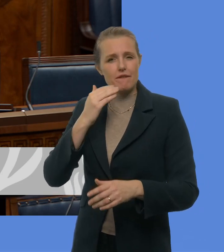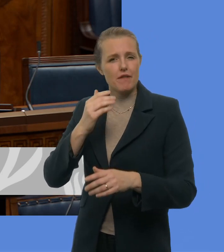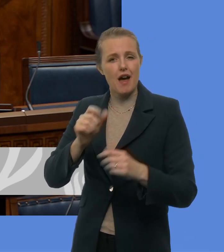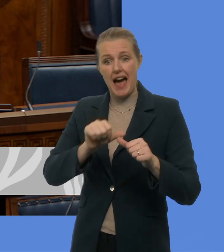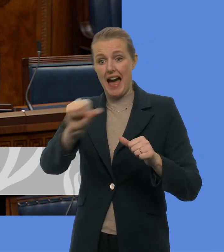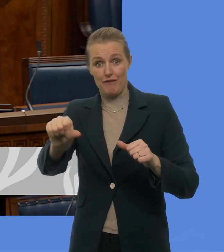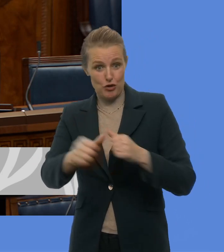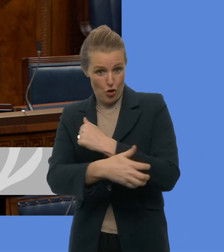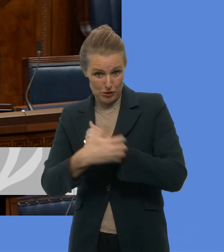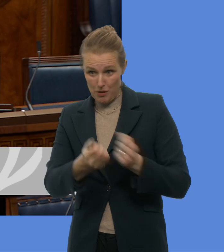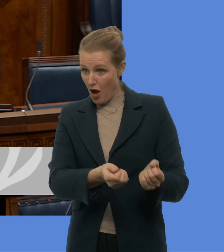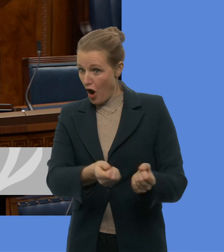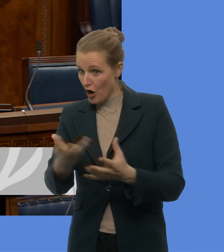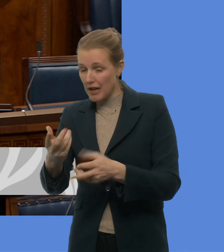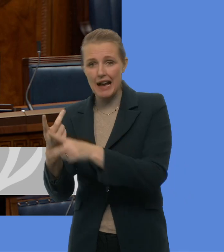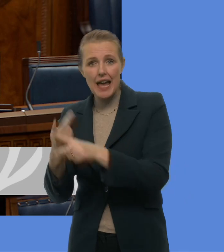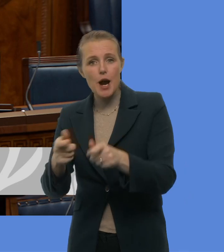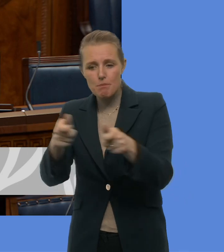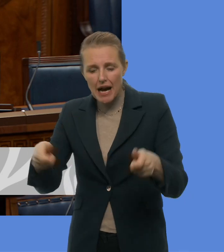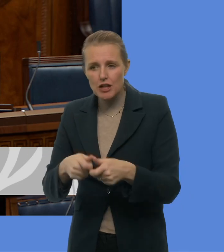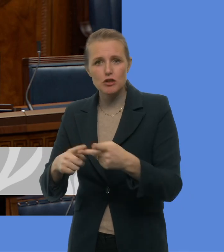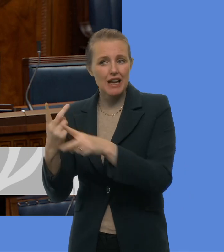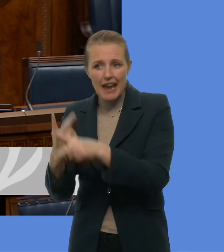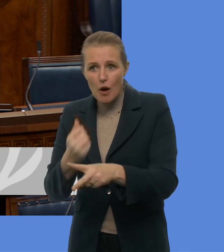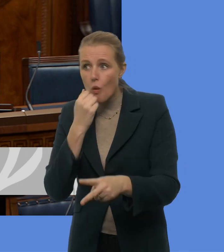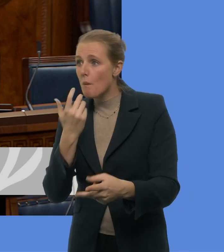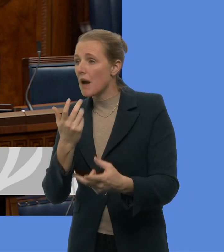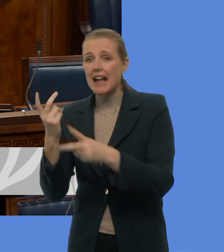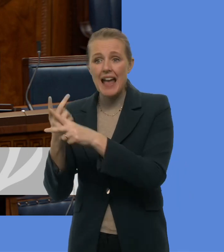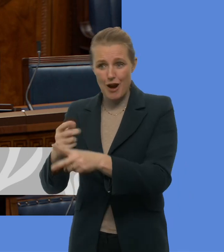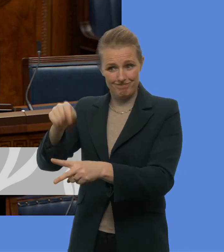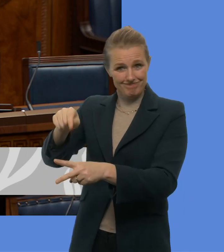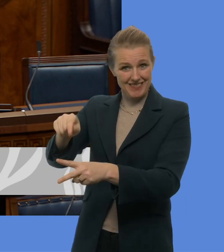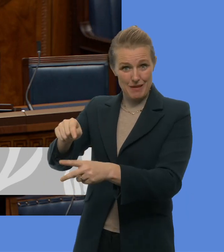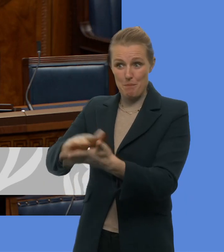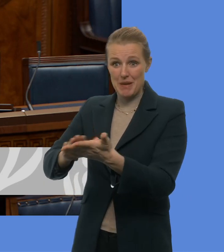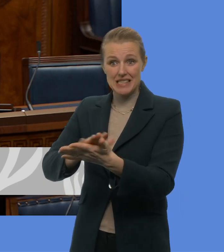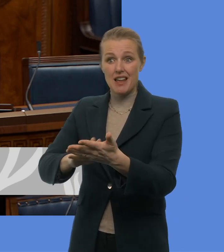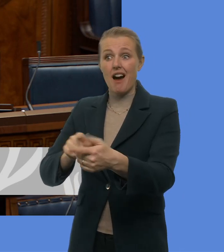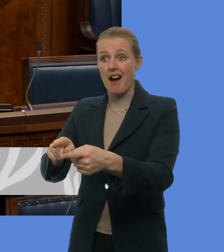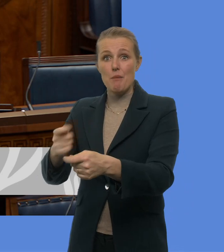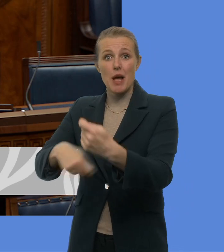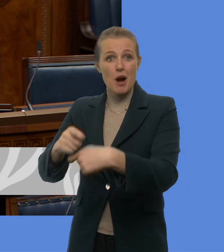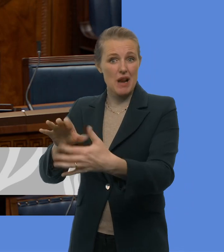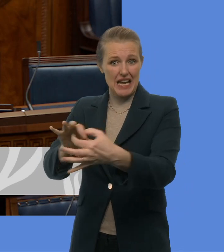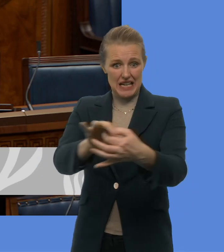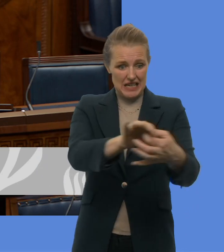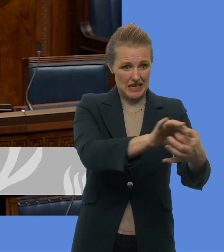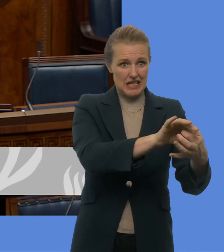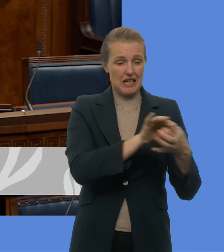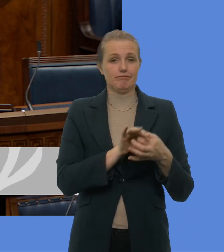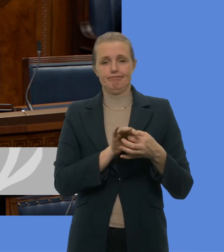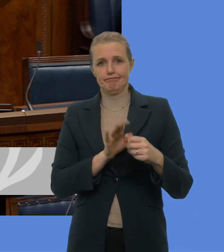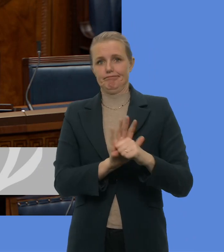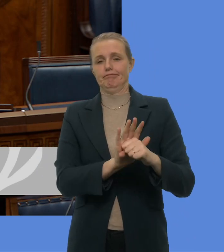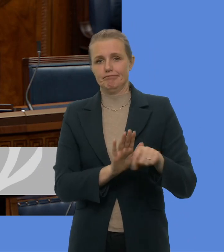work hard on that. But I would say to the member, like nurses, like doctors in EDs, like allied